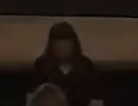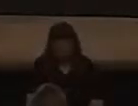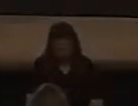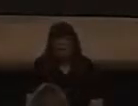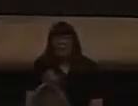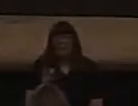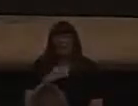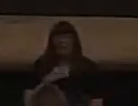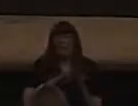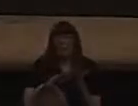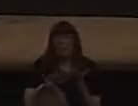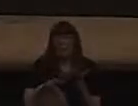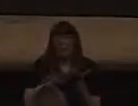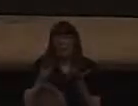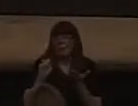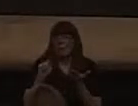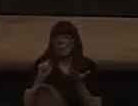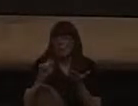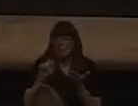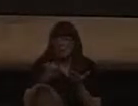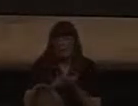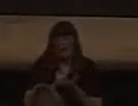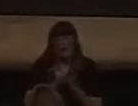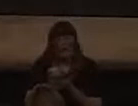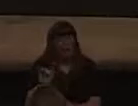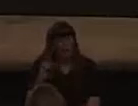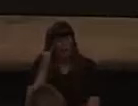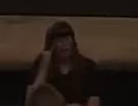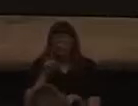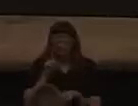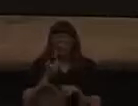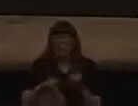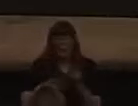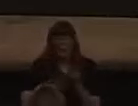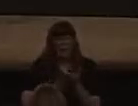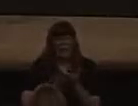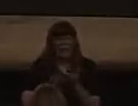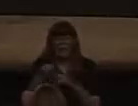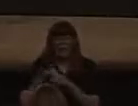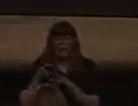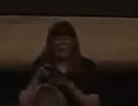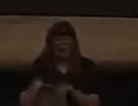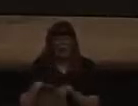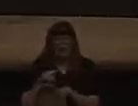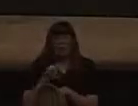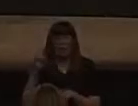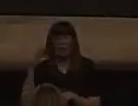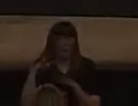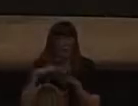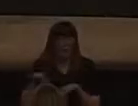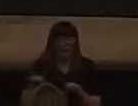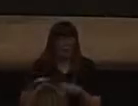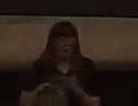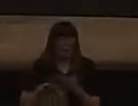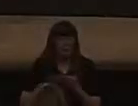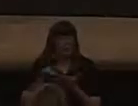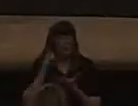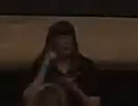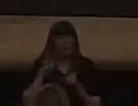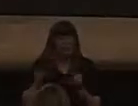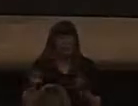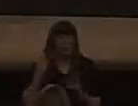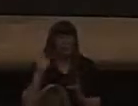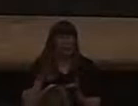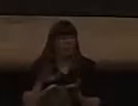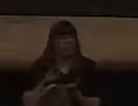have Braille materials, that would be very helpful. If you can't Braille them in-house, the Lighthouse does Brailing for a very